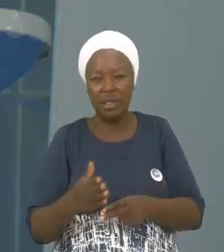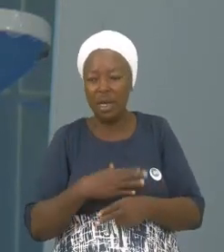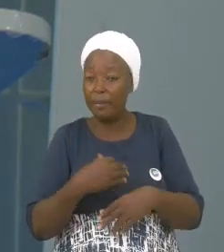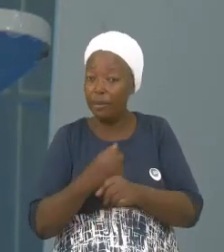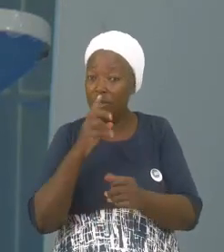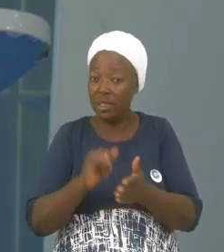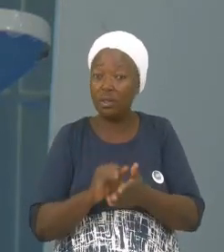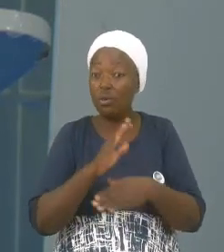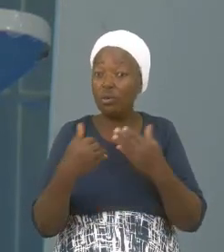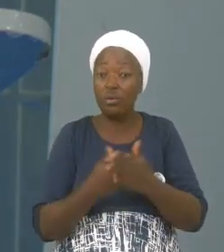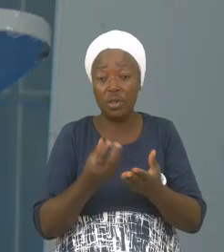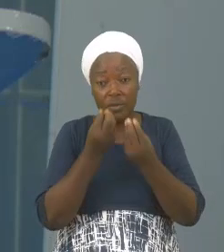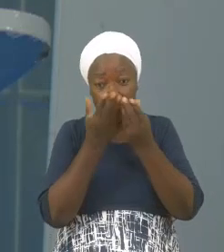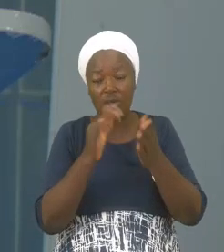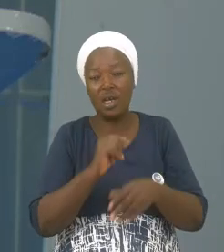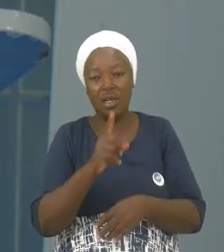because now,